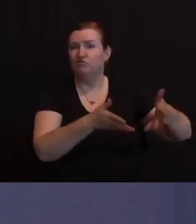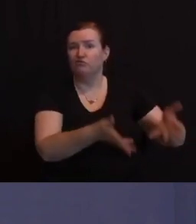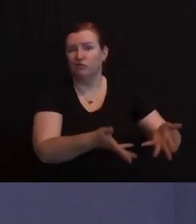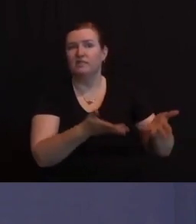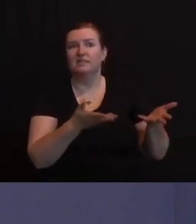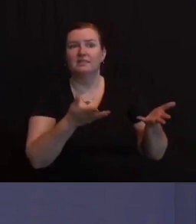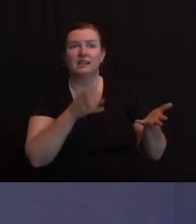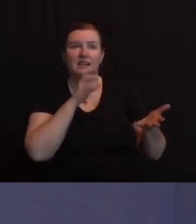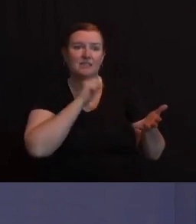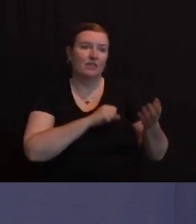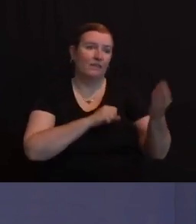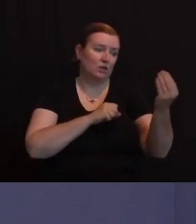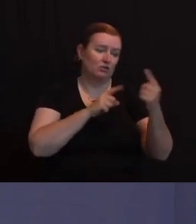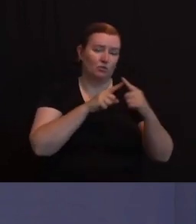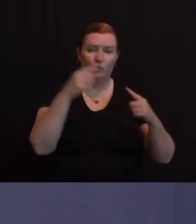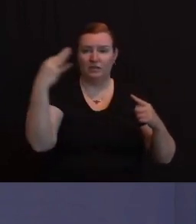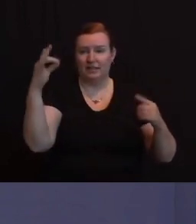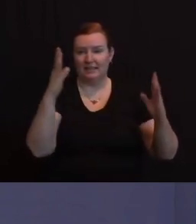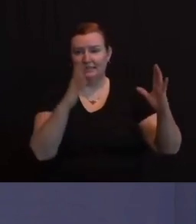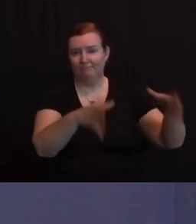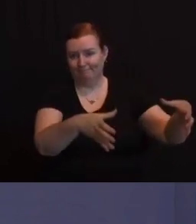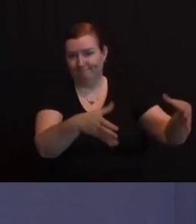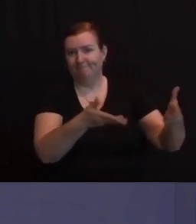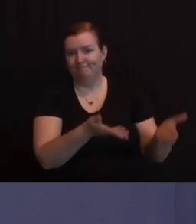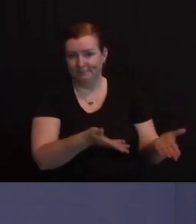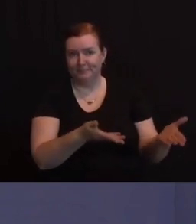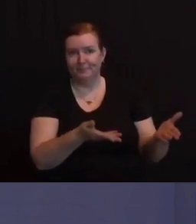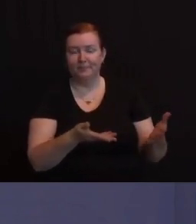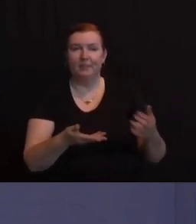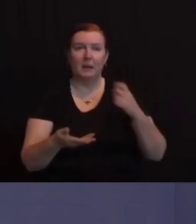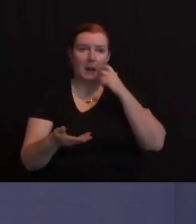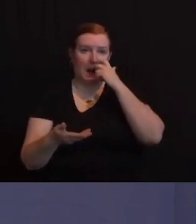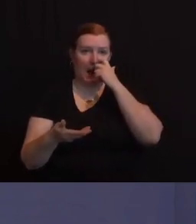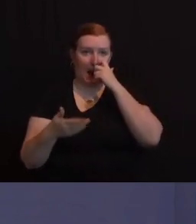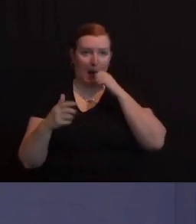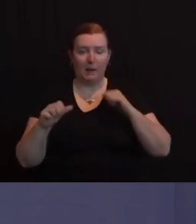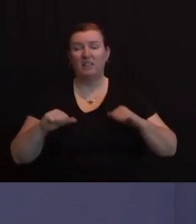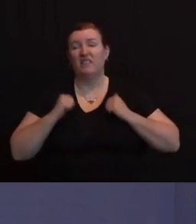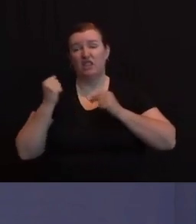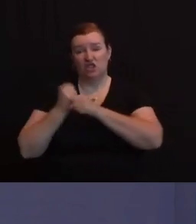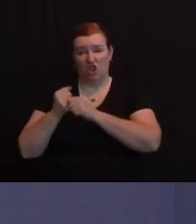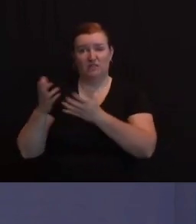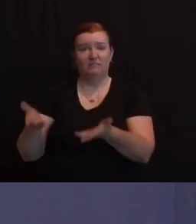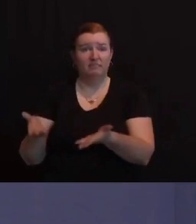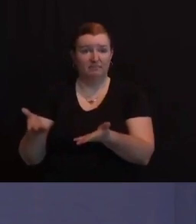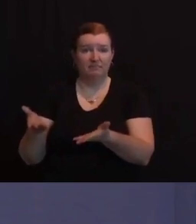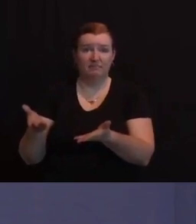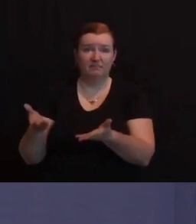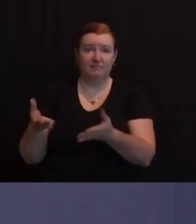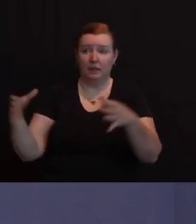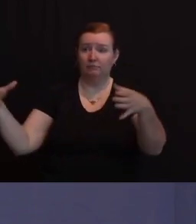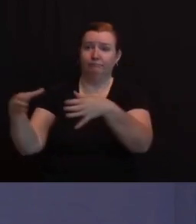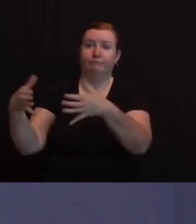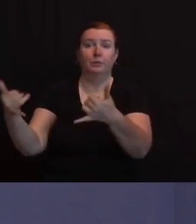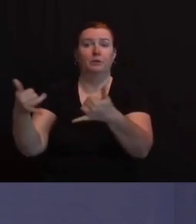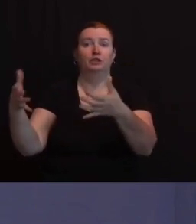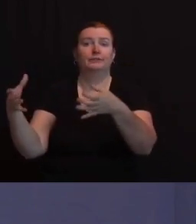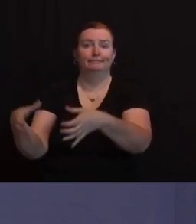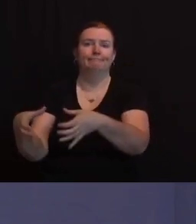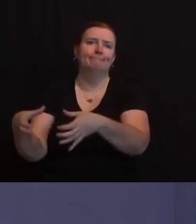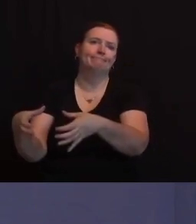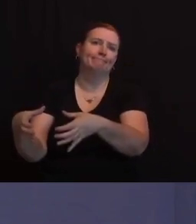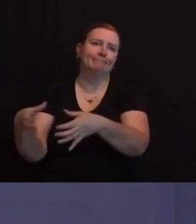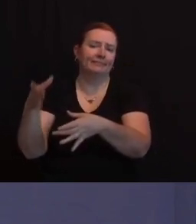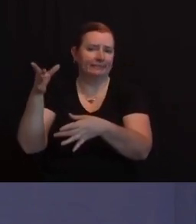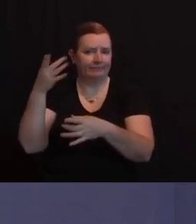place. Social gatherings among lifeguards in LBI resulted in 35 cases, and a graduation